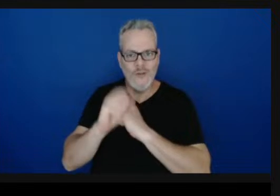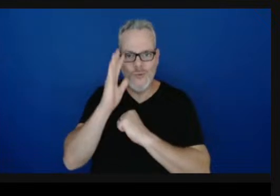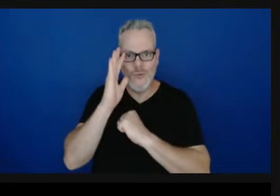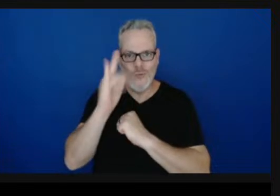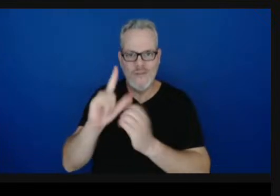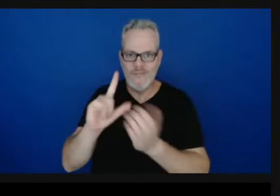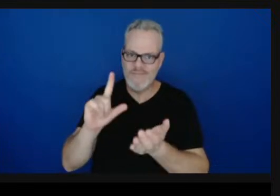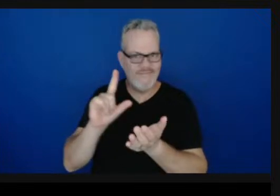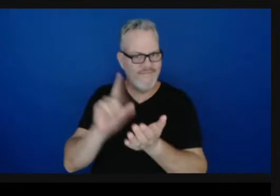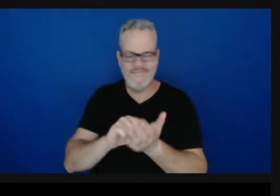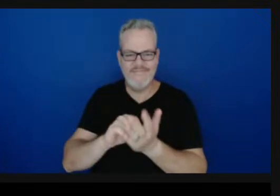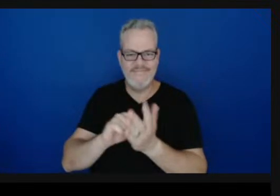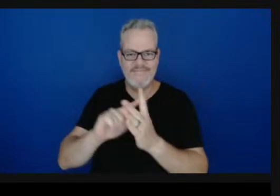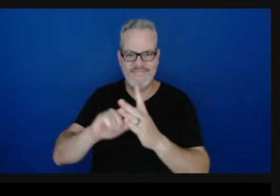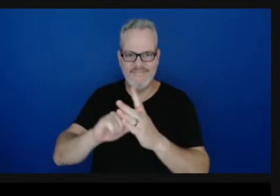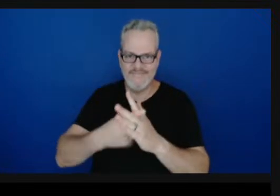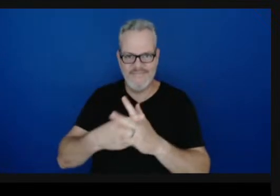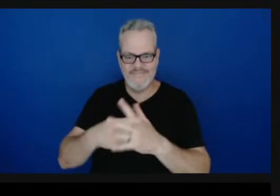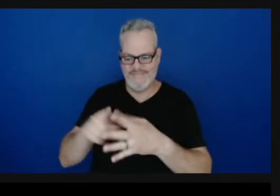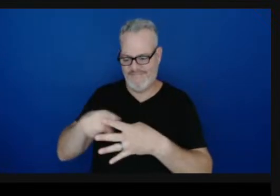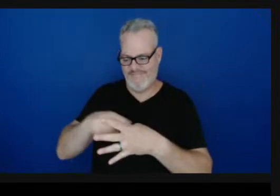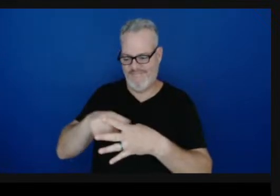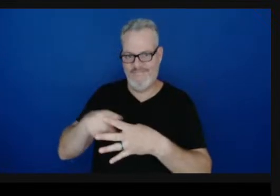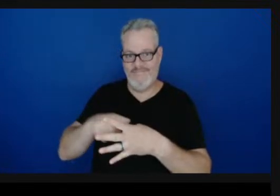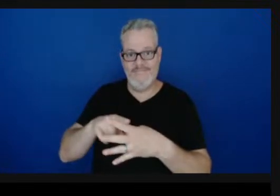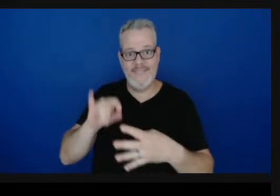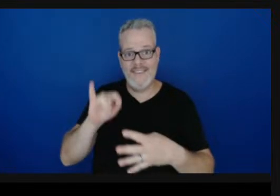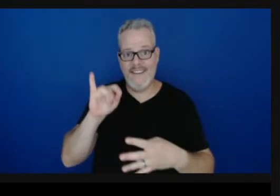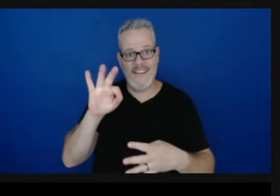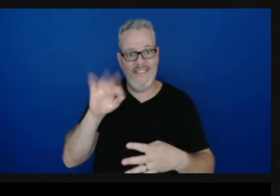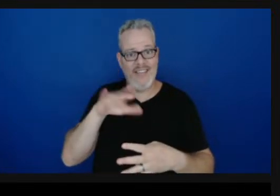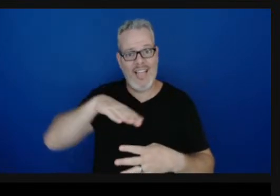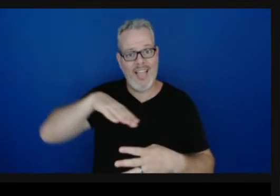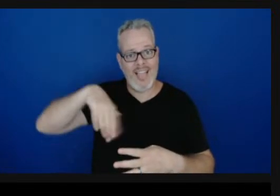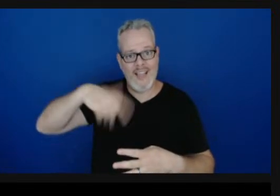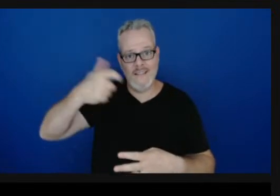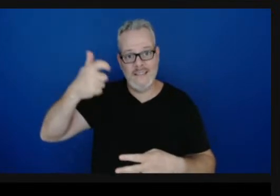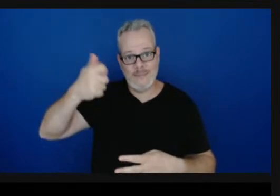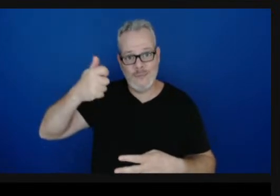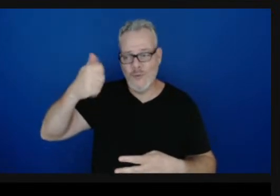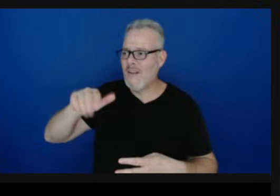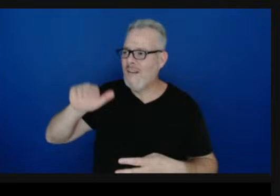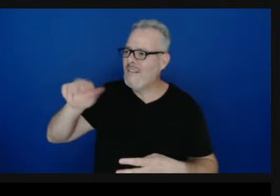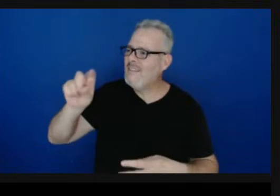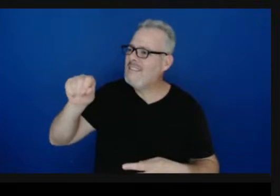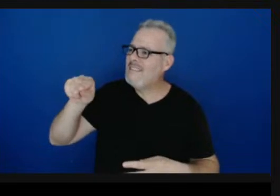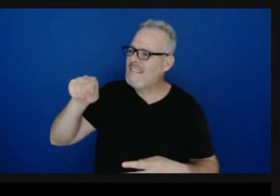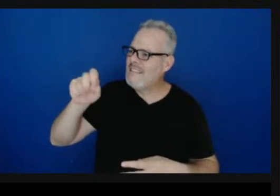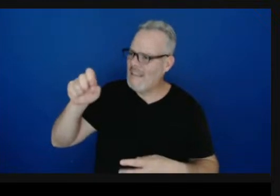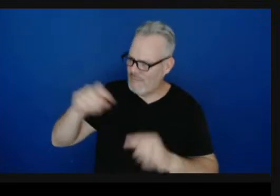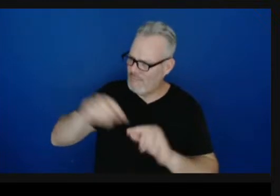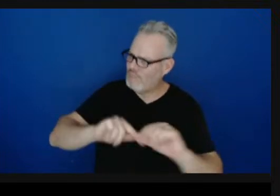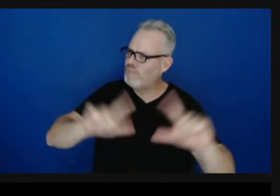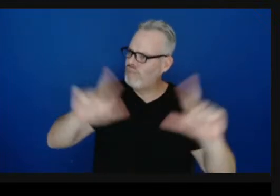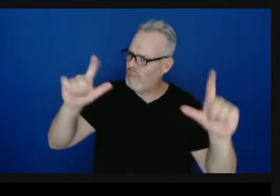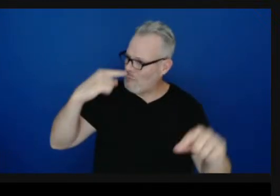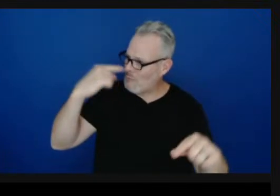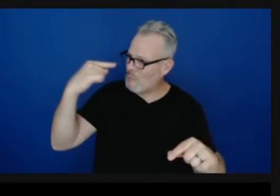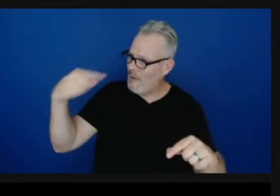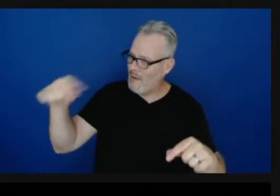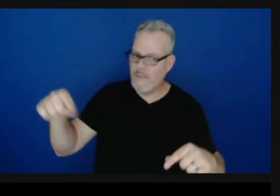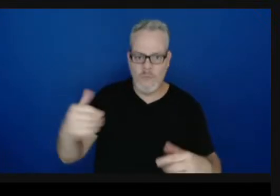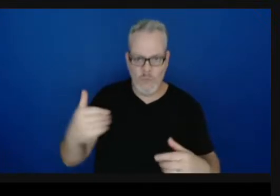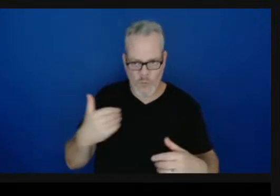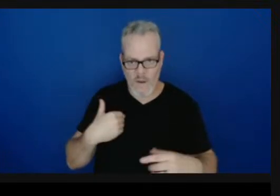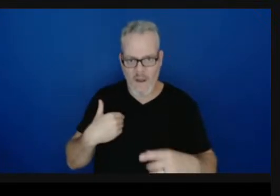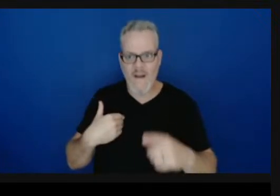not subscribed, Dane, can you throw that across the screen for me? I think we have it, the banner somewhere in there. There we